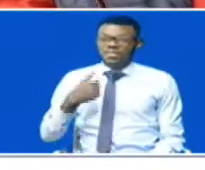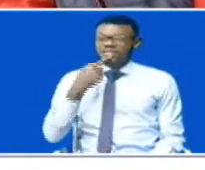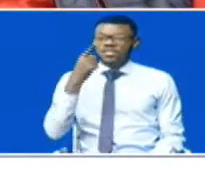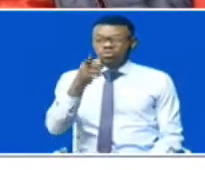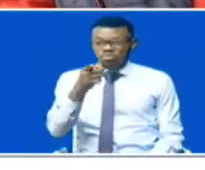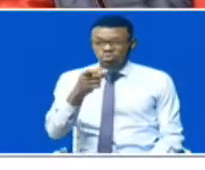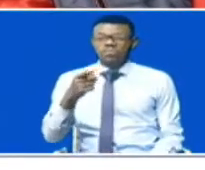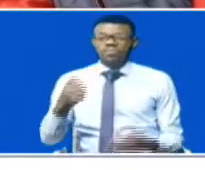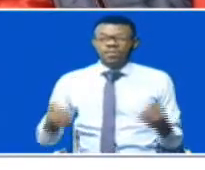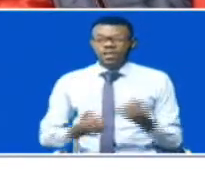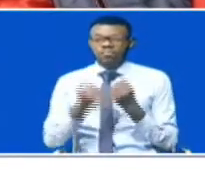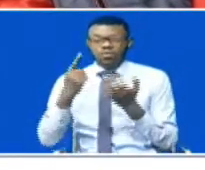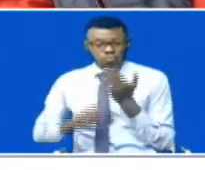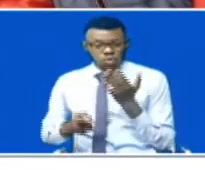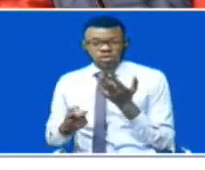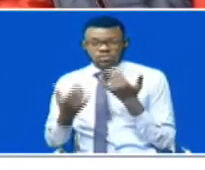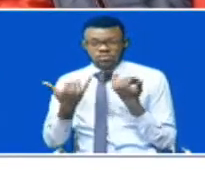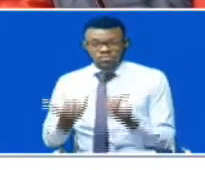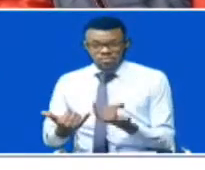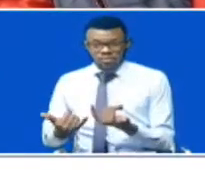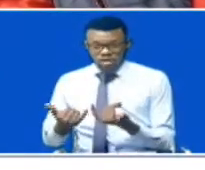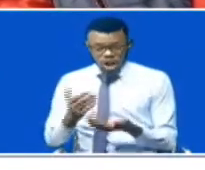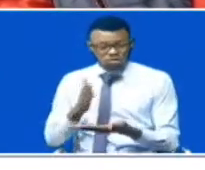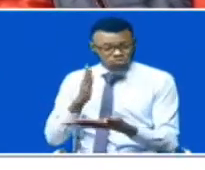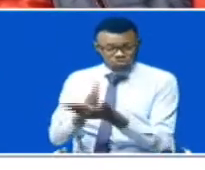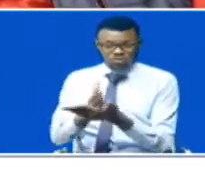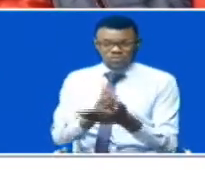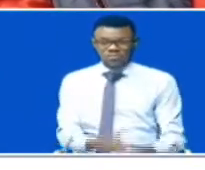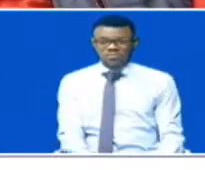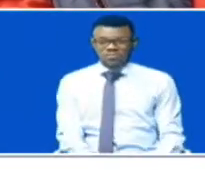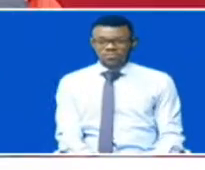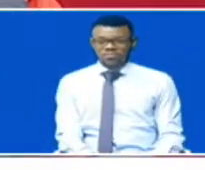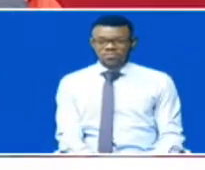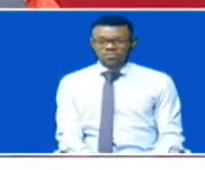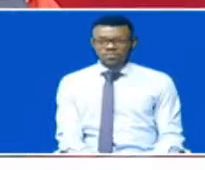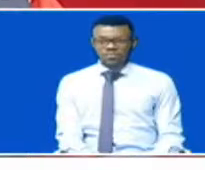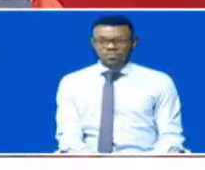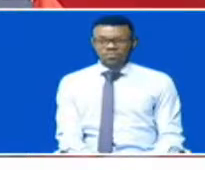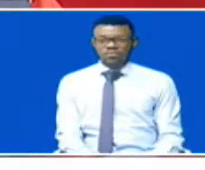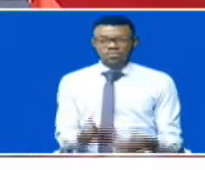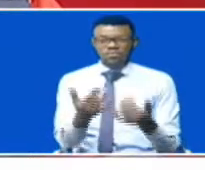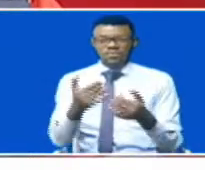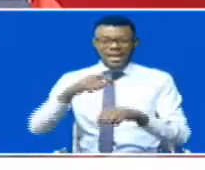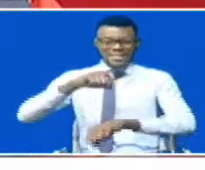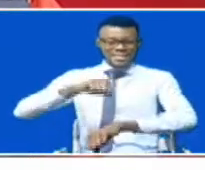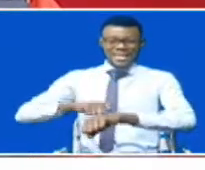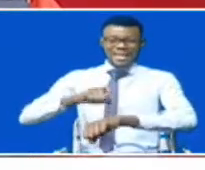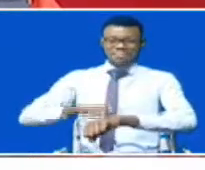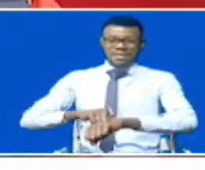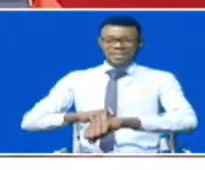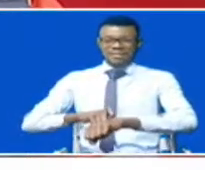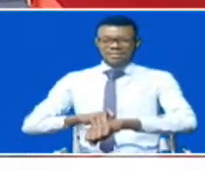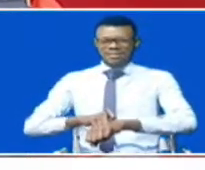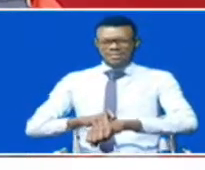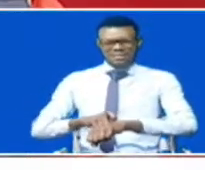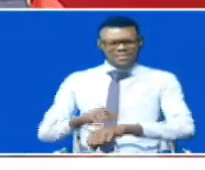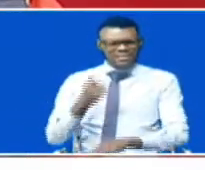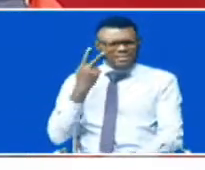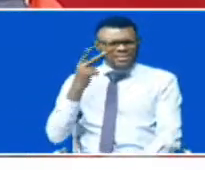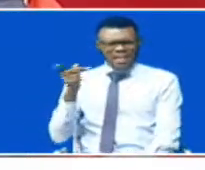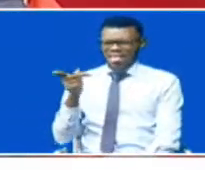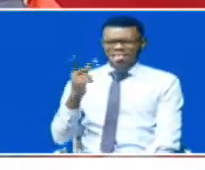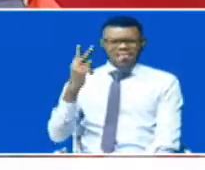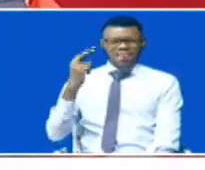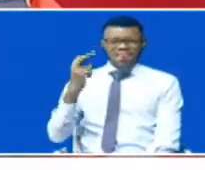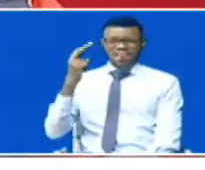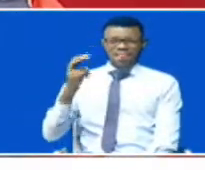What's happening here, Ken, is the fact that it's the timing that looks suspicious,